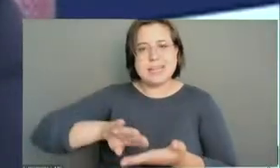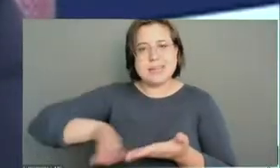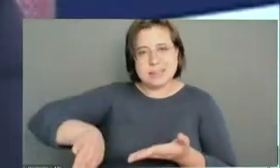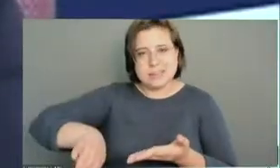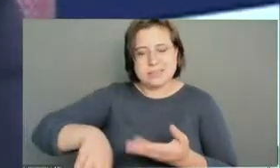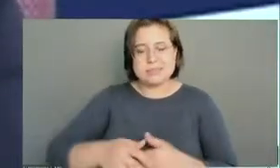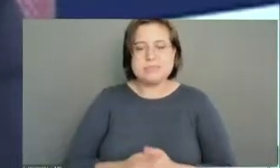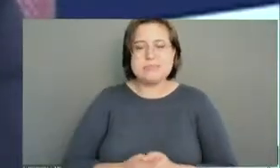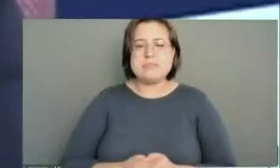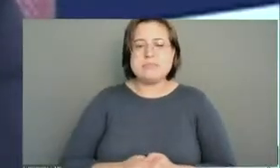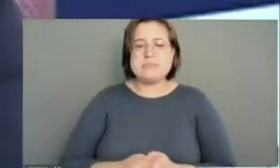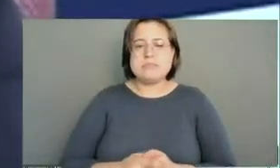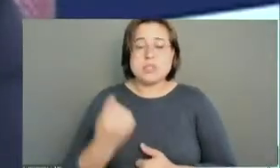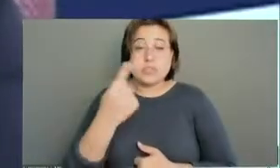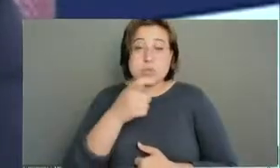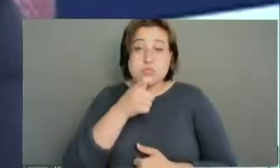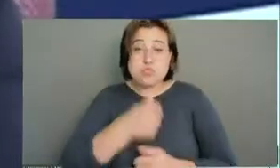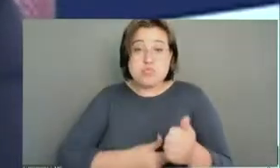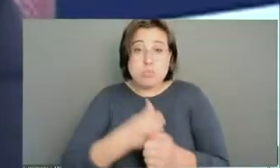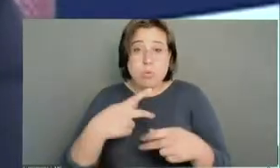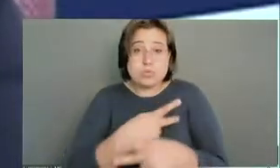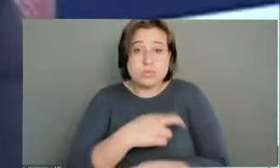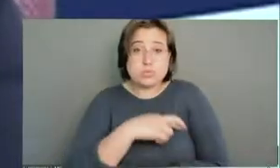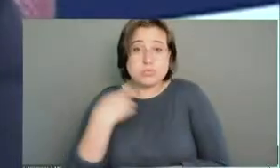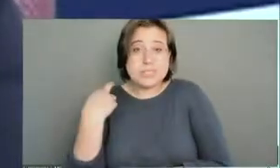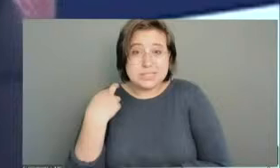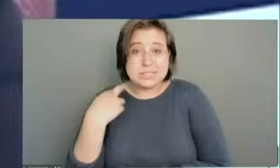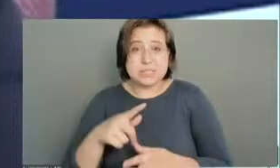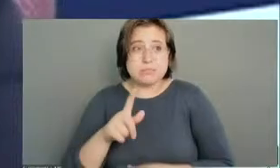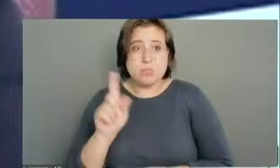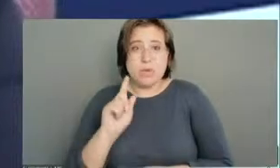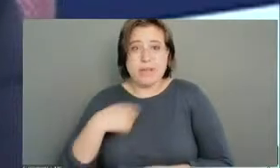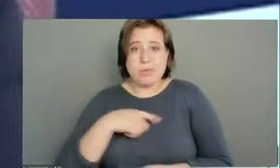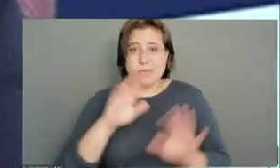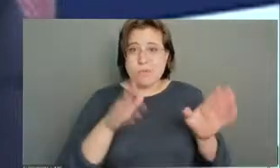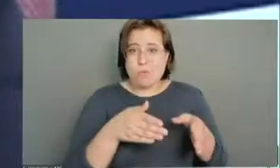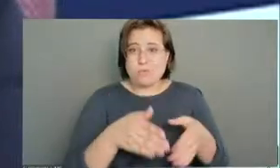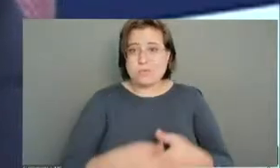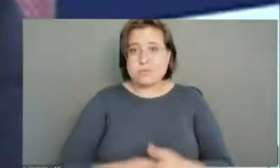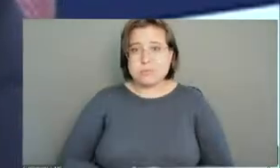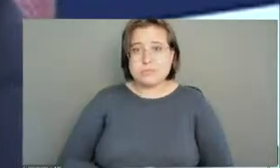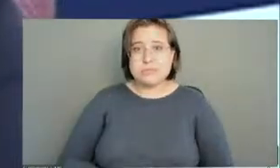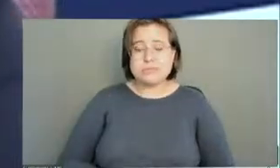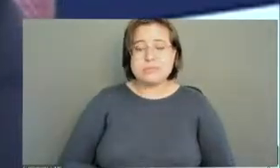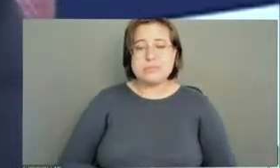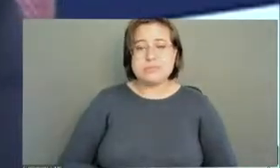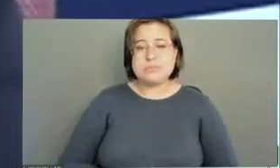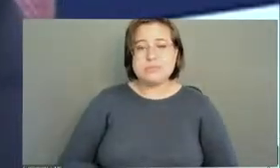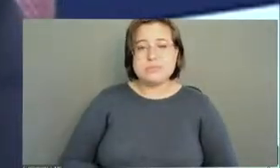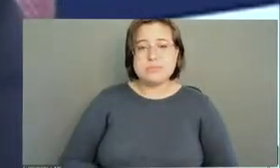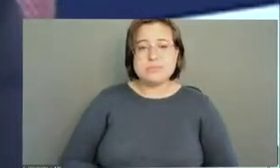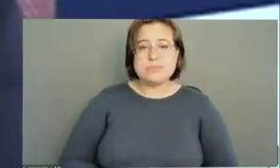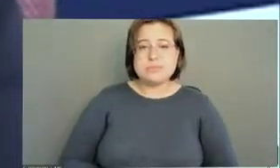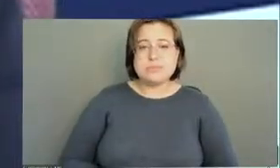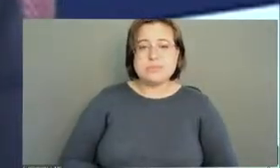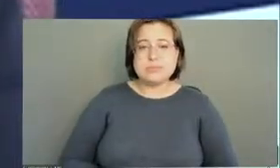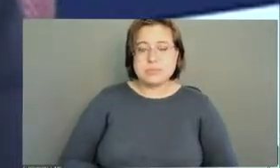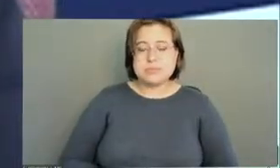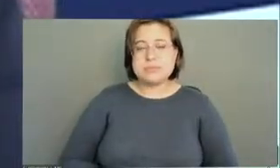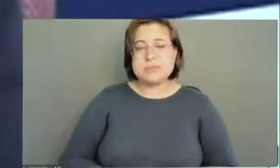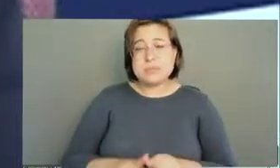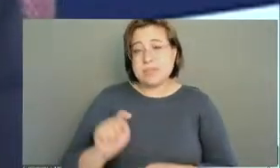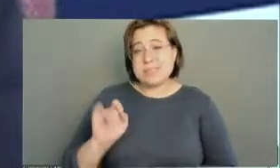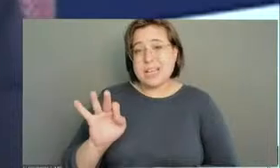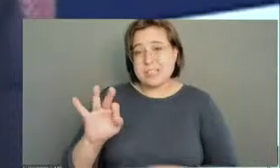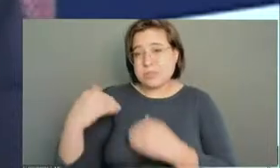who is at greatest risk and where resources and interventions should be targeted. And as we hold our work as a task force, we take the